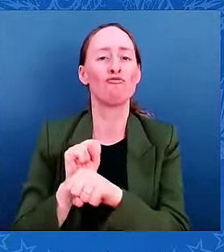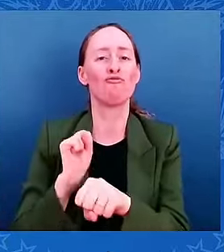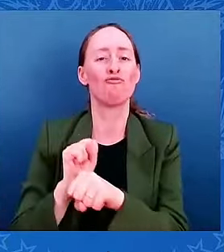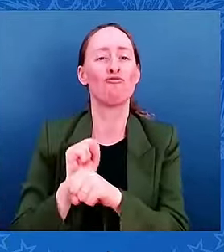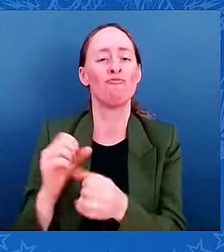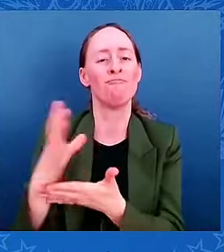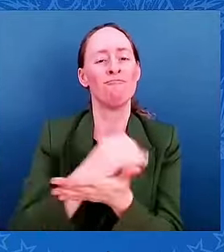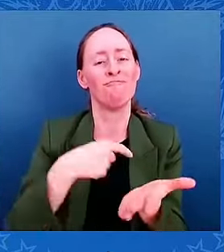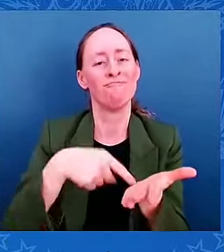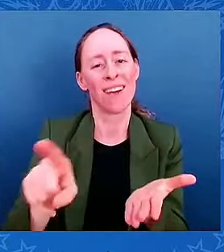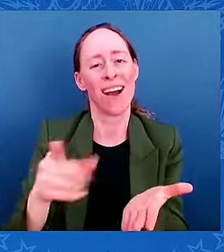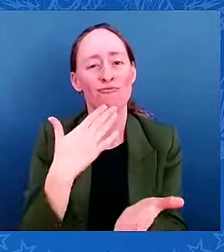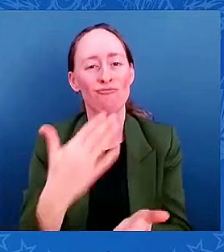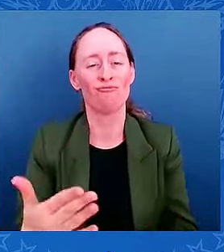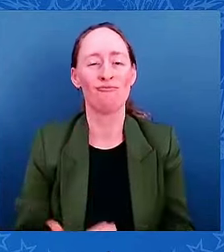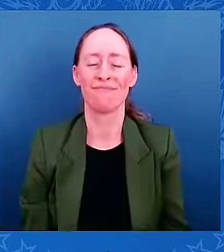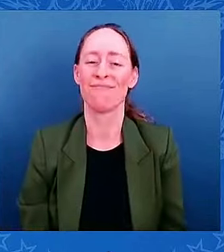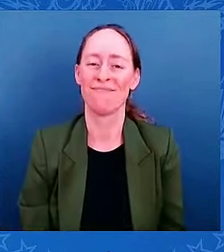Yeah. And finally,